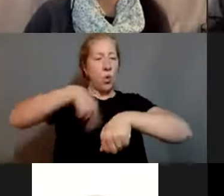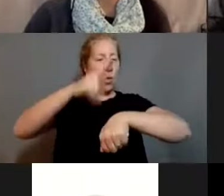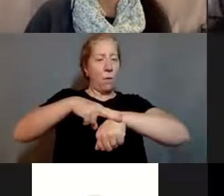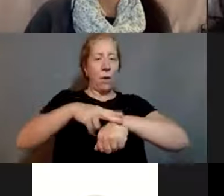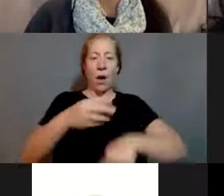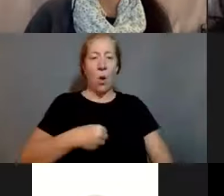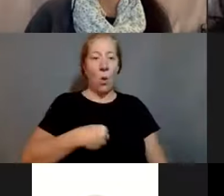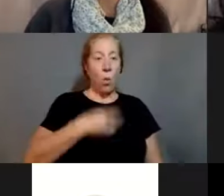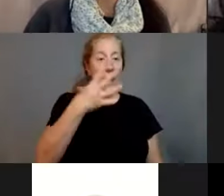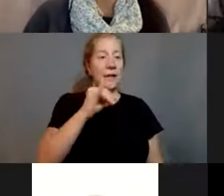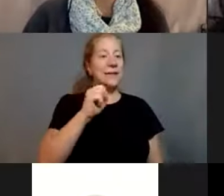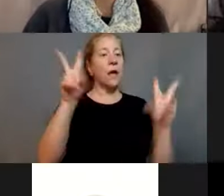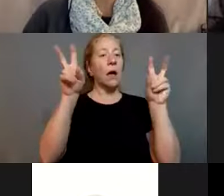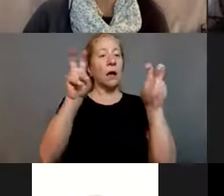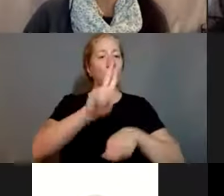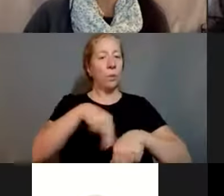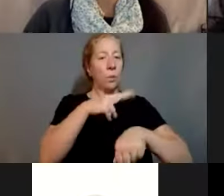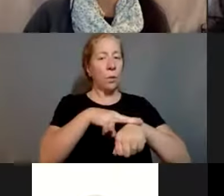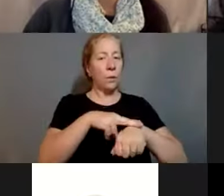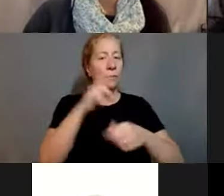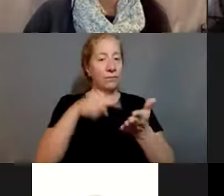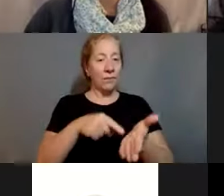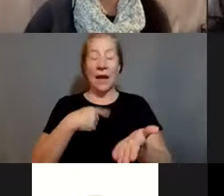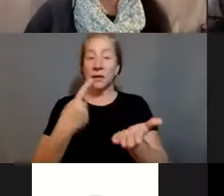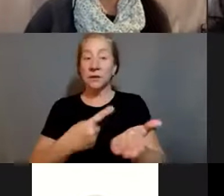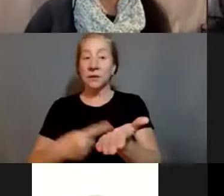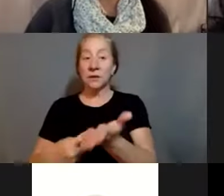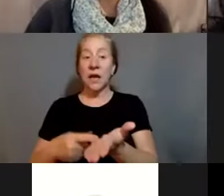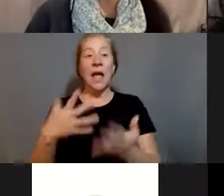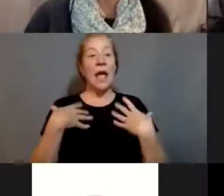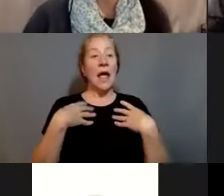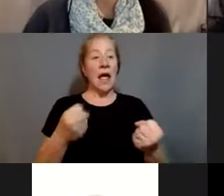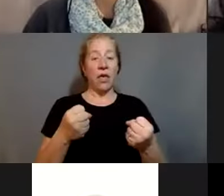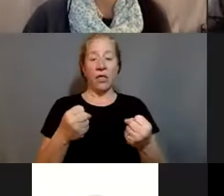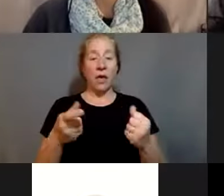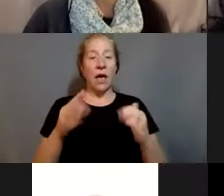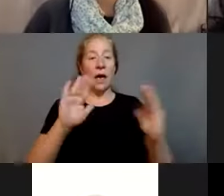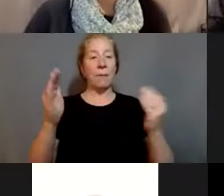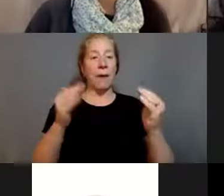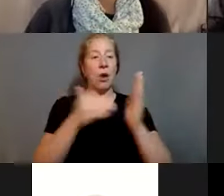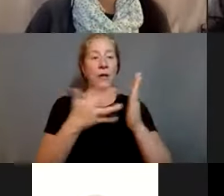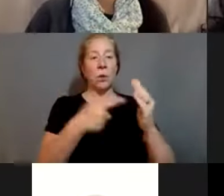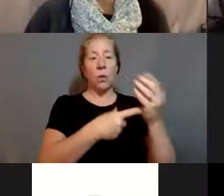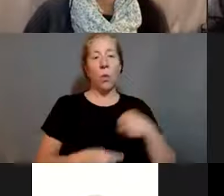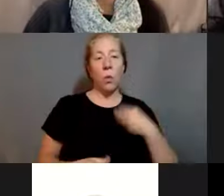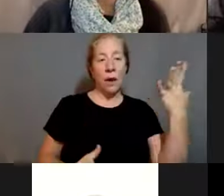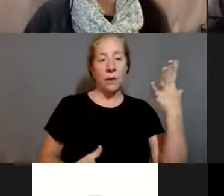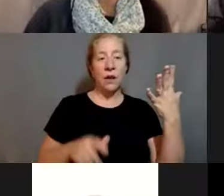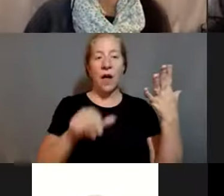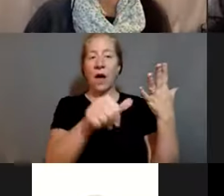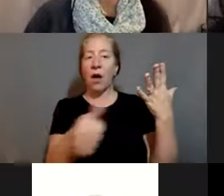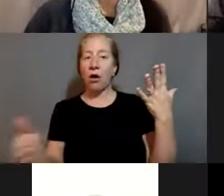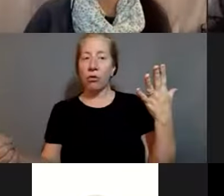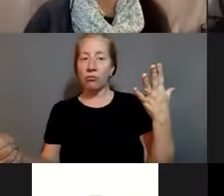is normalized. When I talk about health disparities, everything is against whiteness, right? So, and to me,